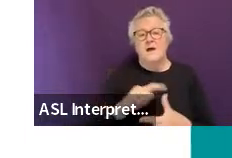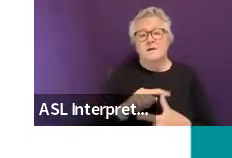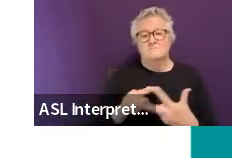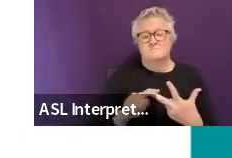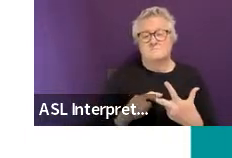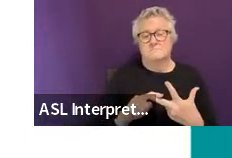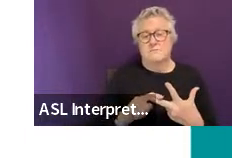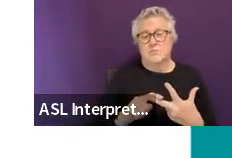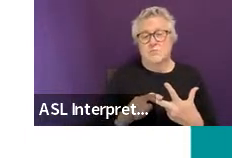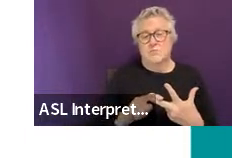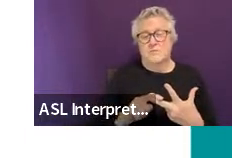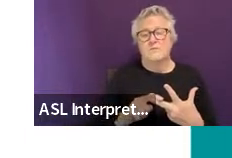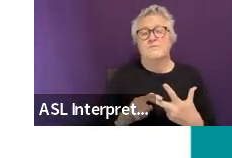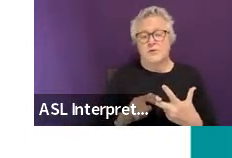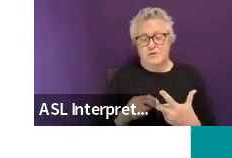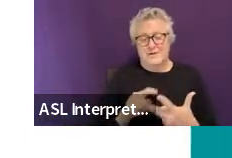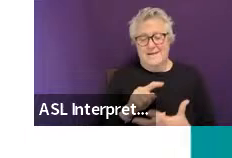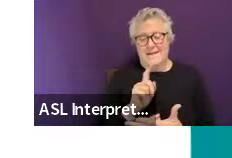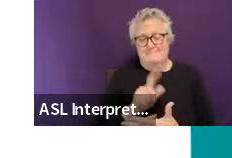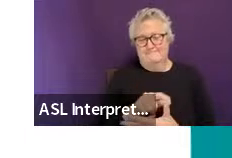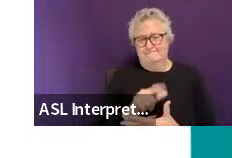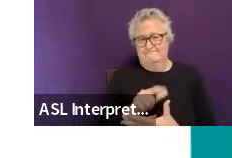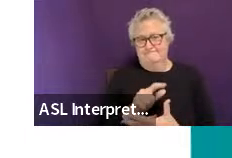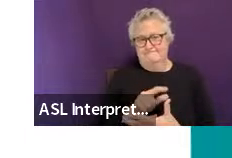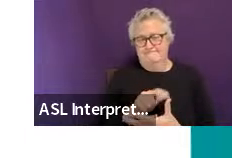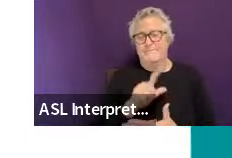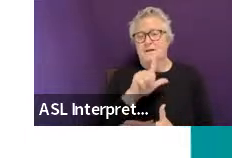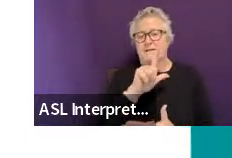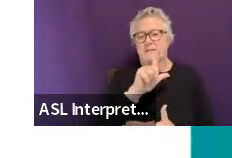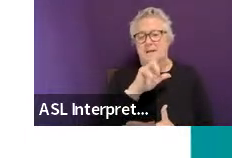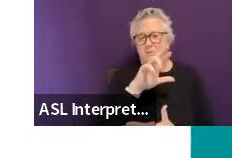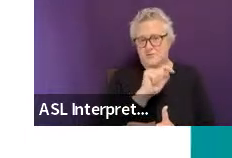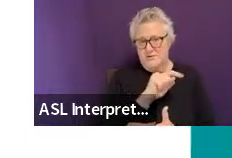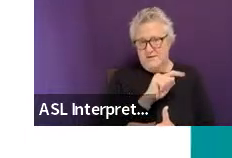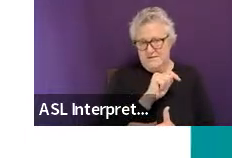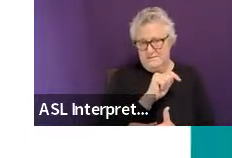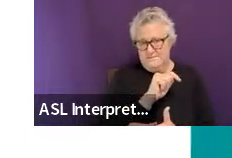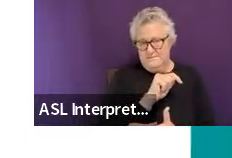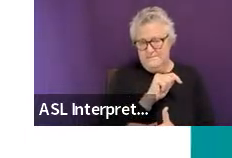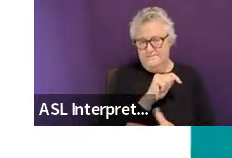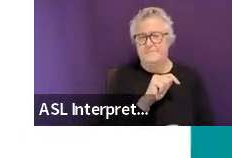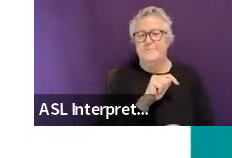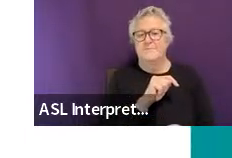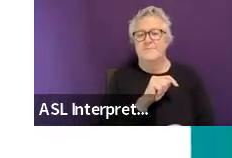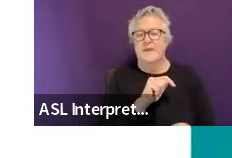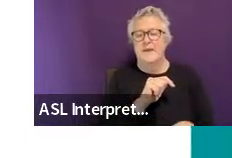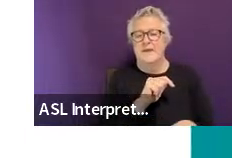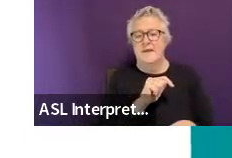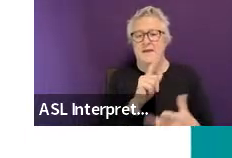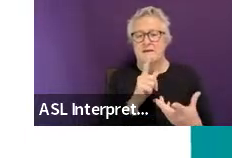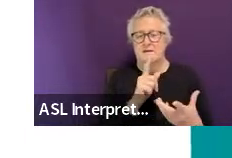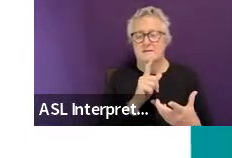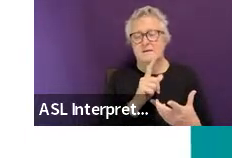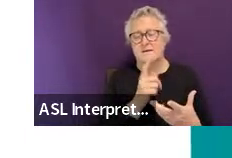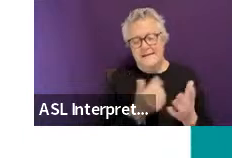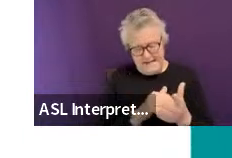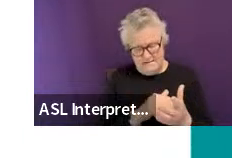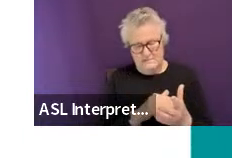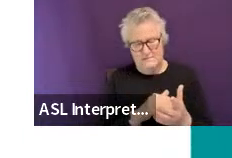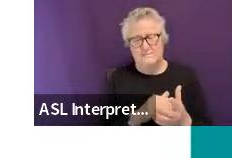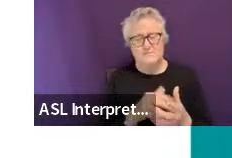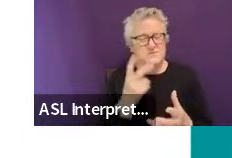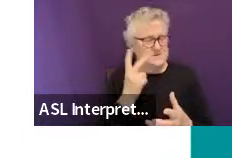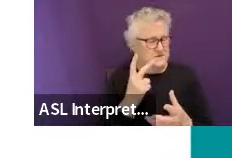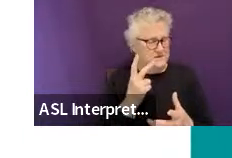are looking at is light rail transit. Again, after that investment is selected, our project components will be optimized and refined as